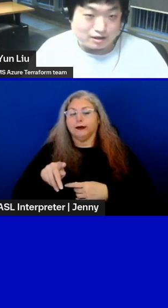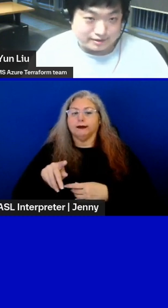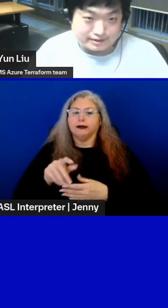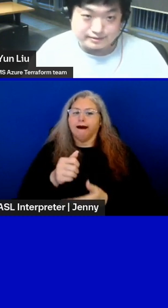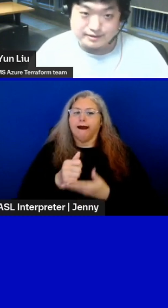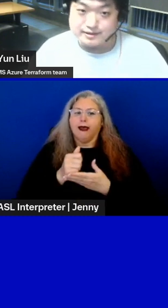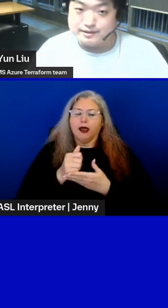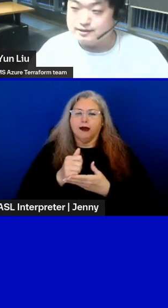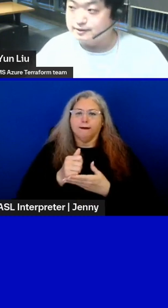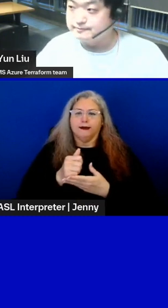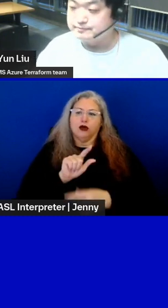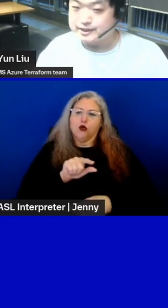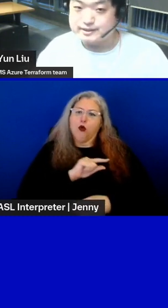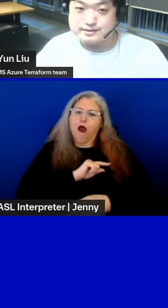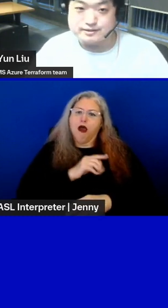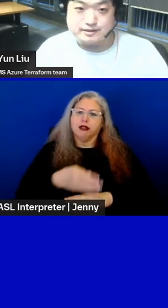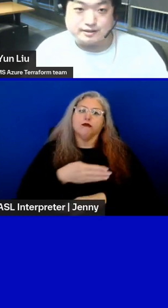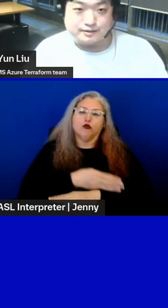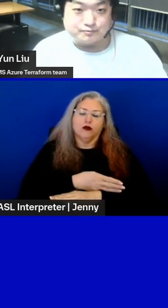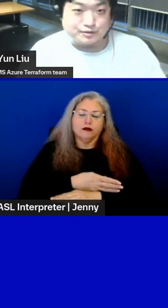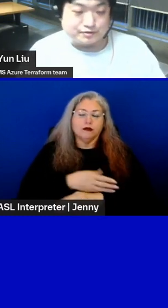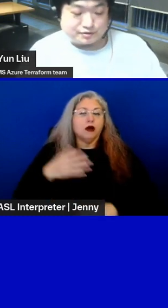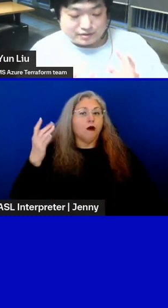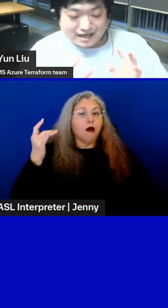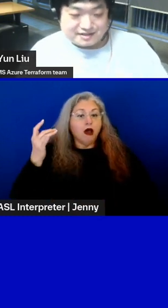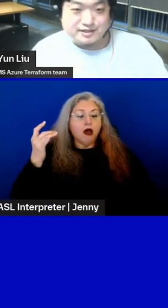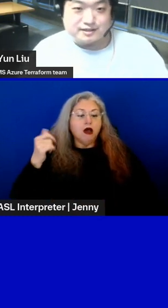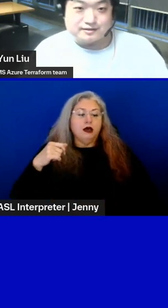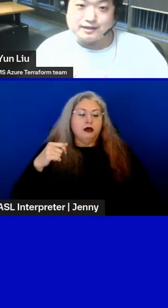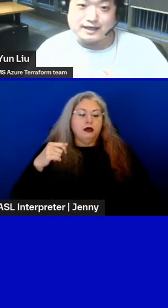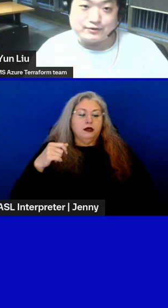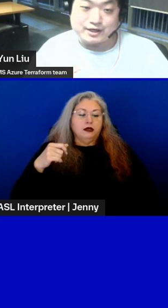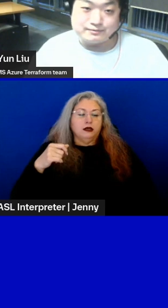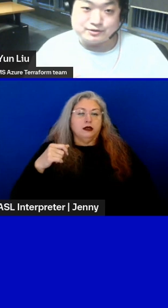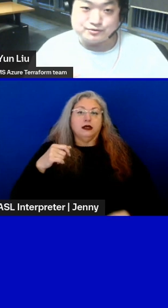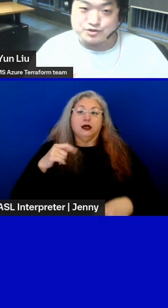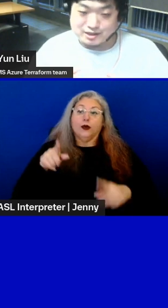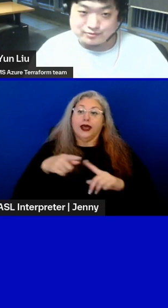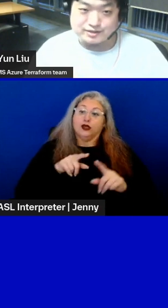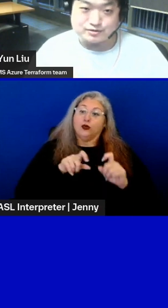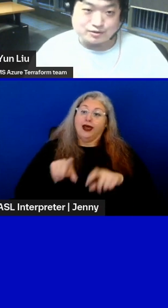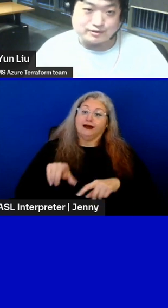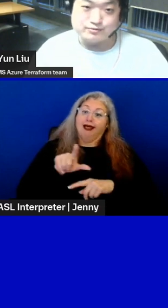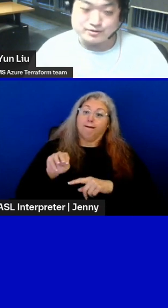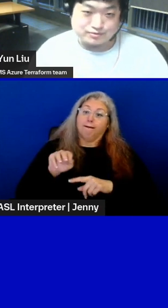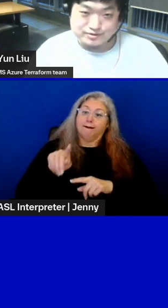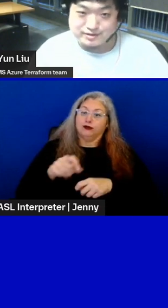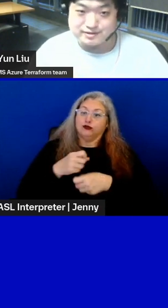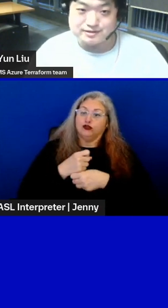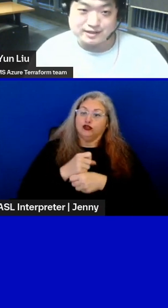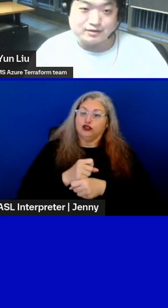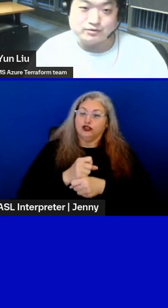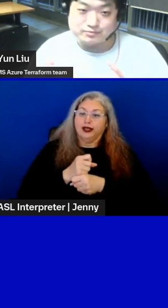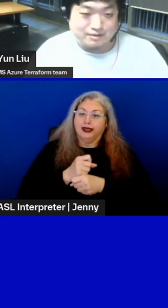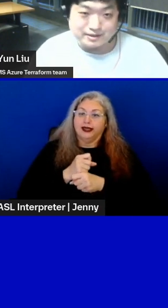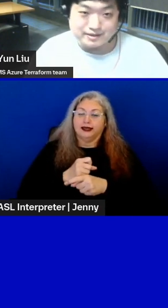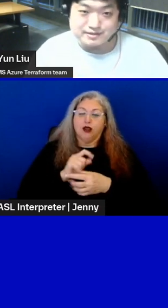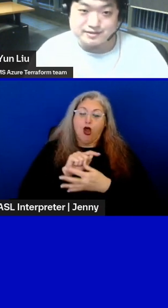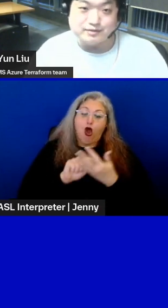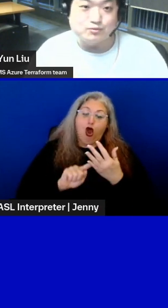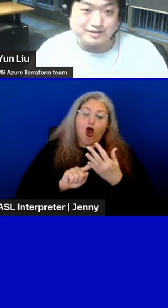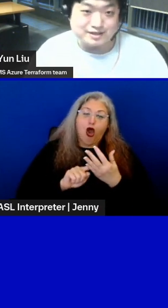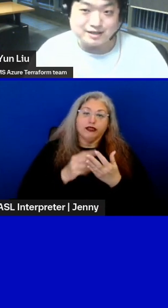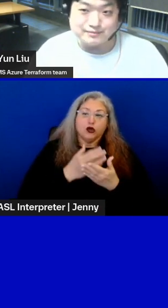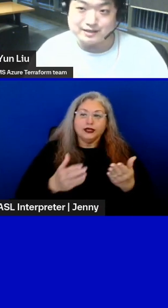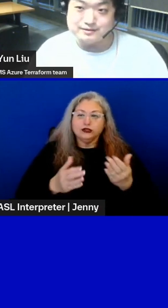our quality. Because asking the LLM to generate all the resources, all the